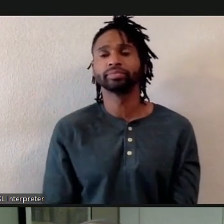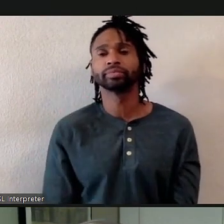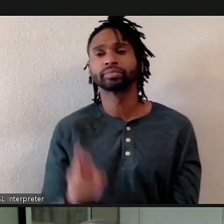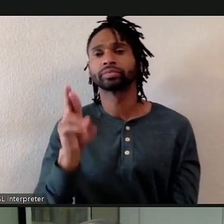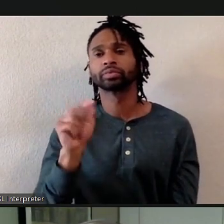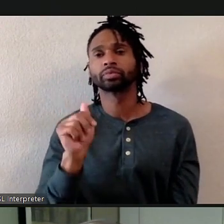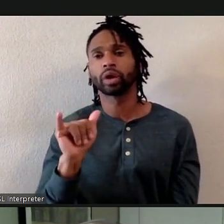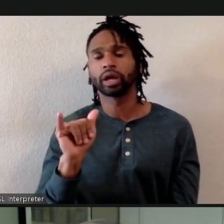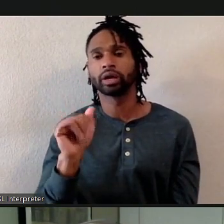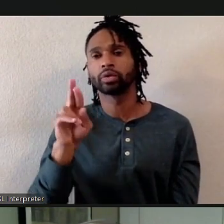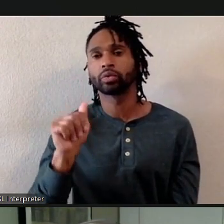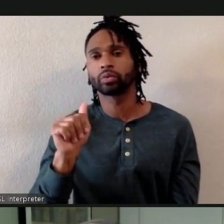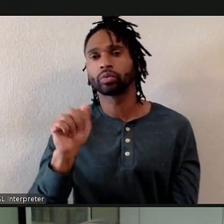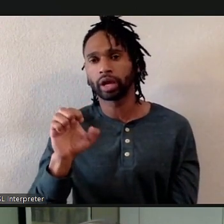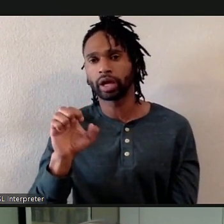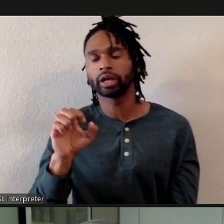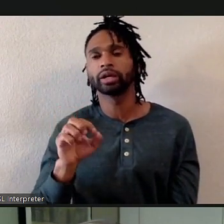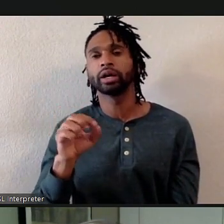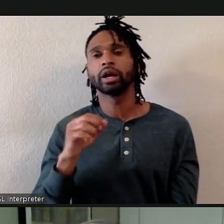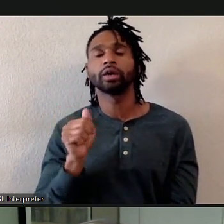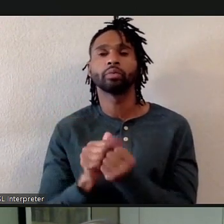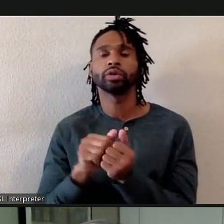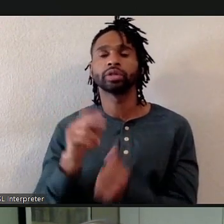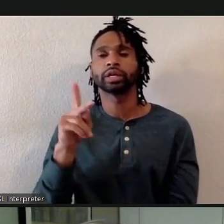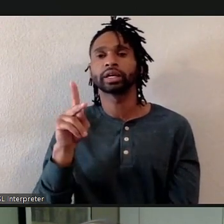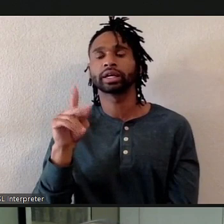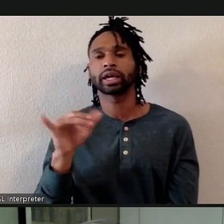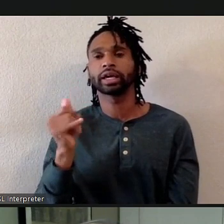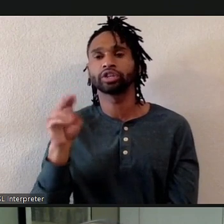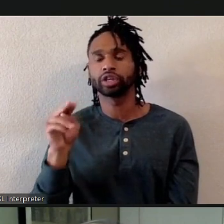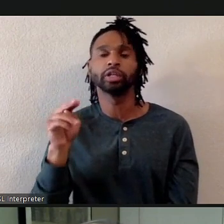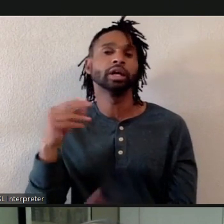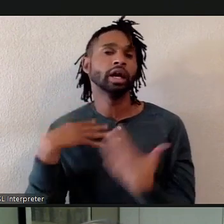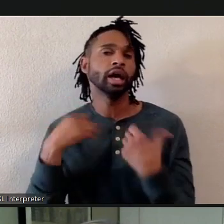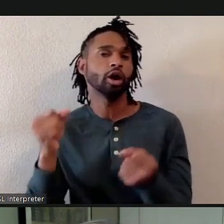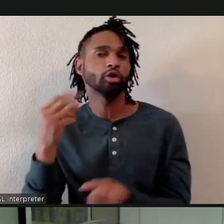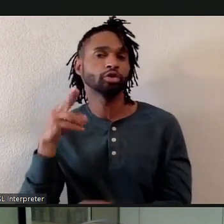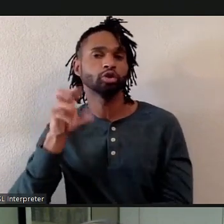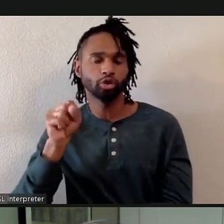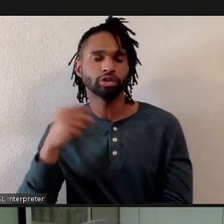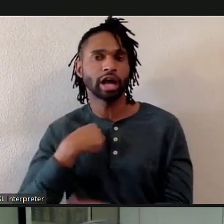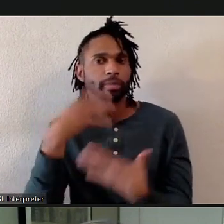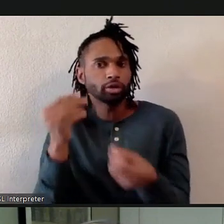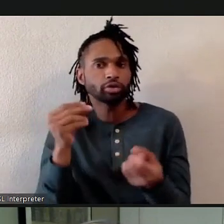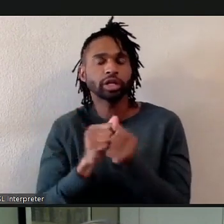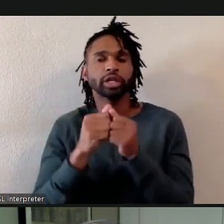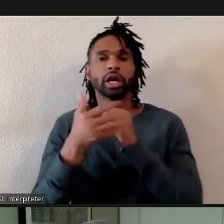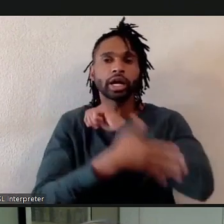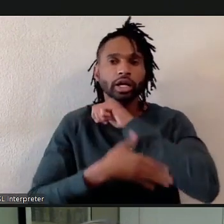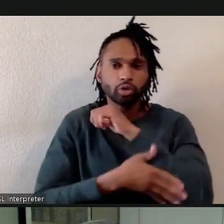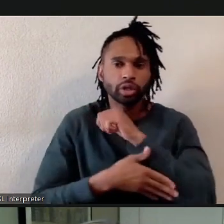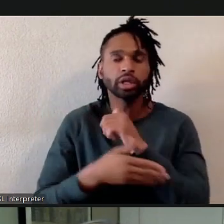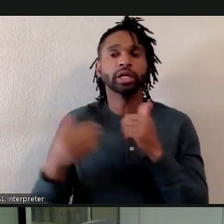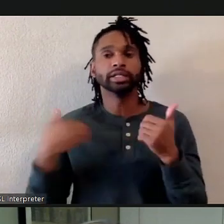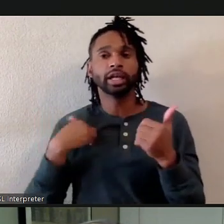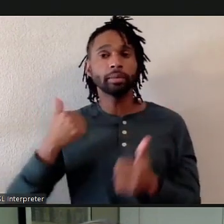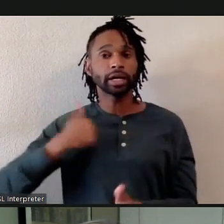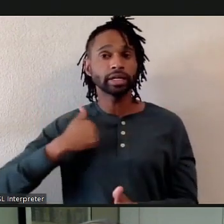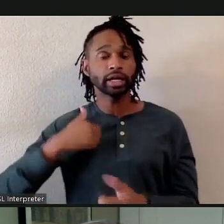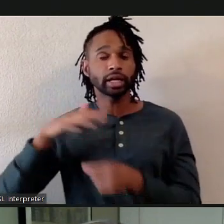Hey, this is Ray Ellen Bichelle with KHN, Kaiser Health News. I'm really interested in countries, and I think some Canadian provinces too,